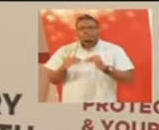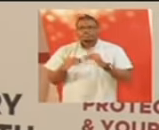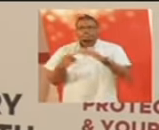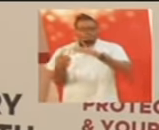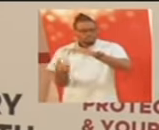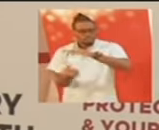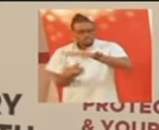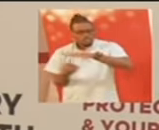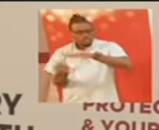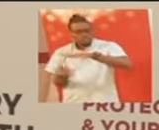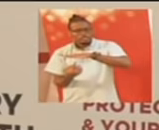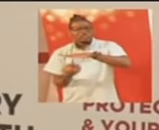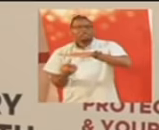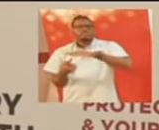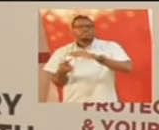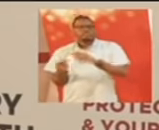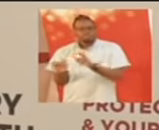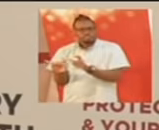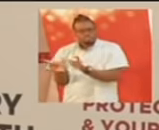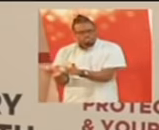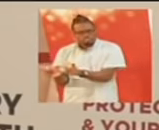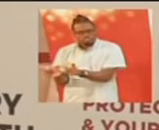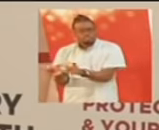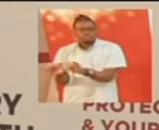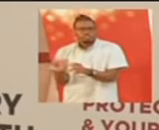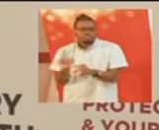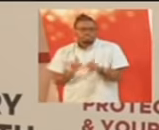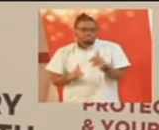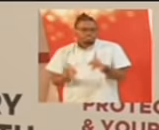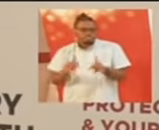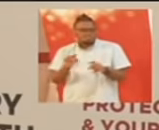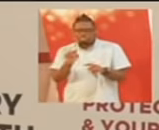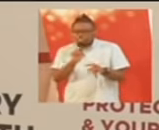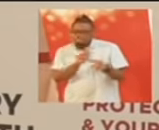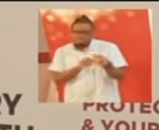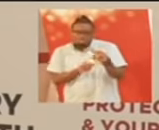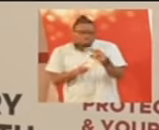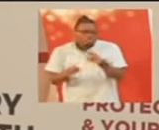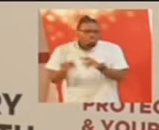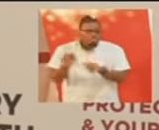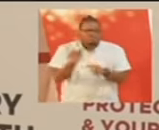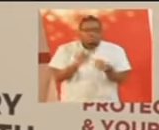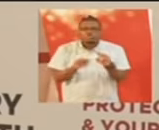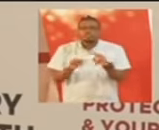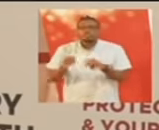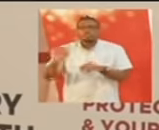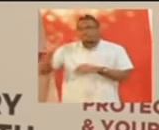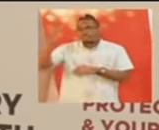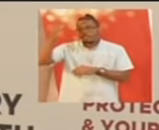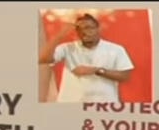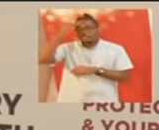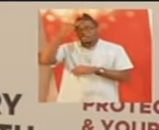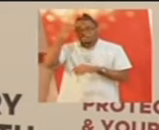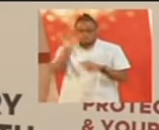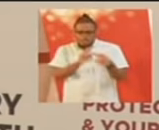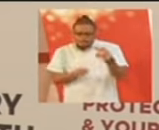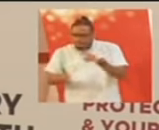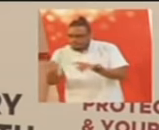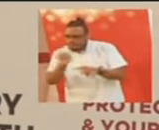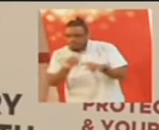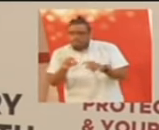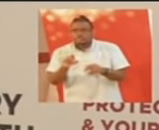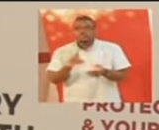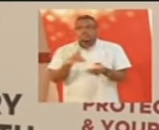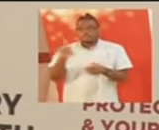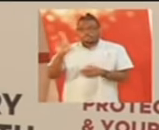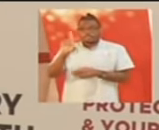persons, and we have state and state-supervised facilities. The state-supervised facilities, again at Debe, we have 1 facility